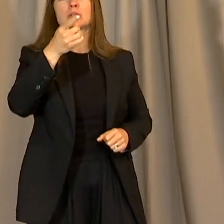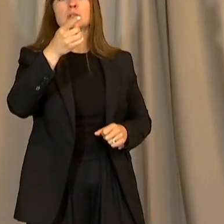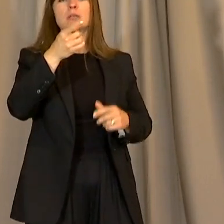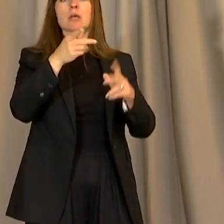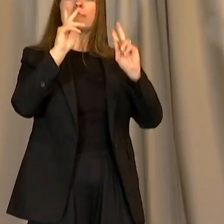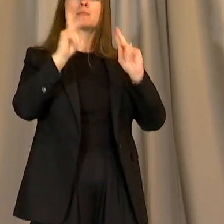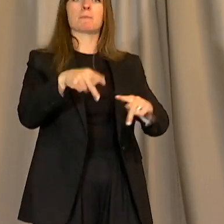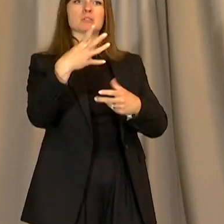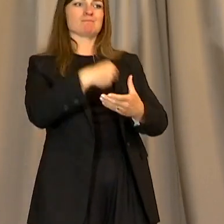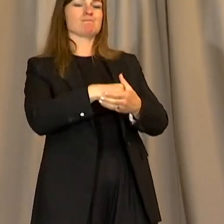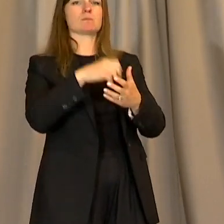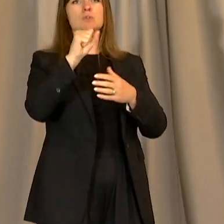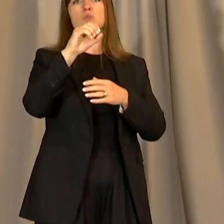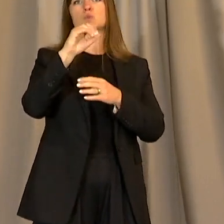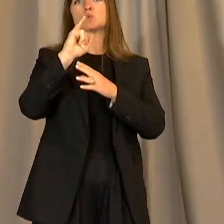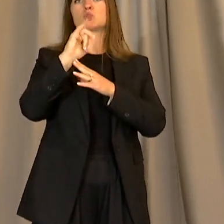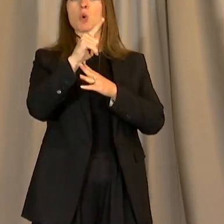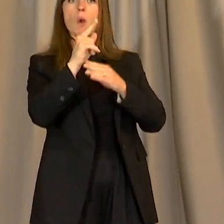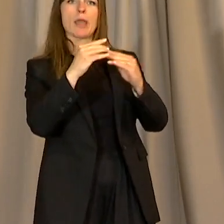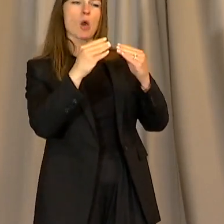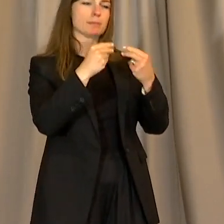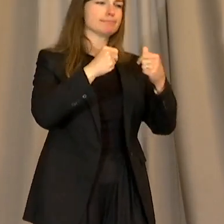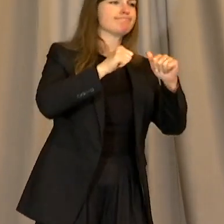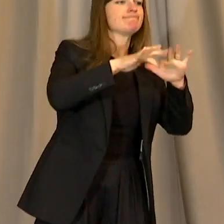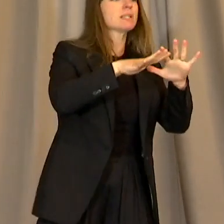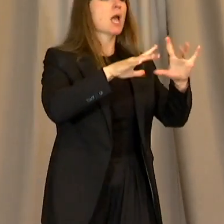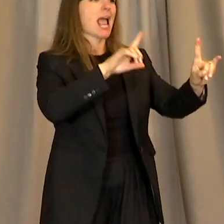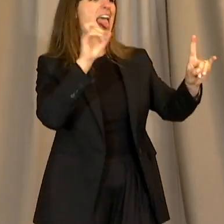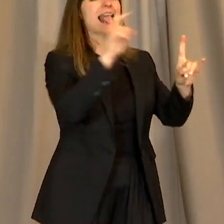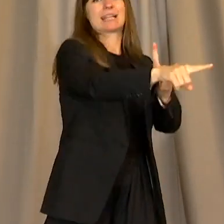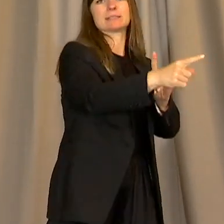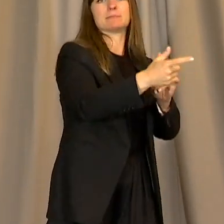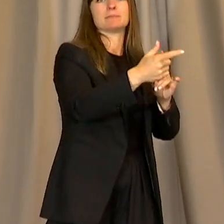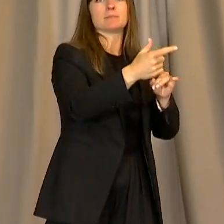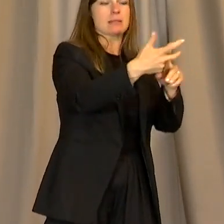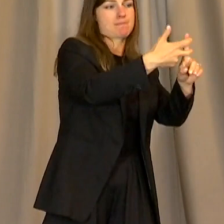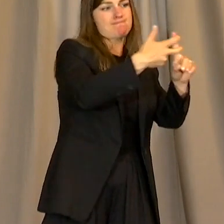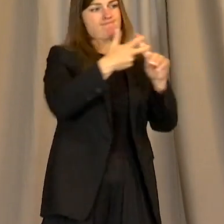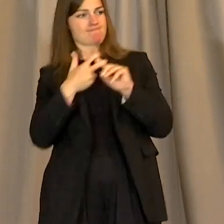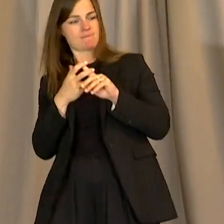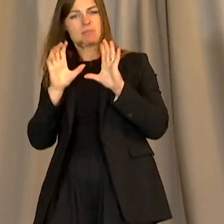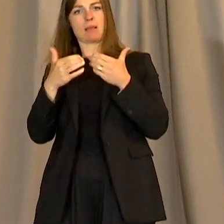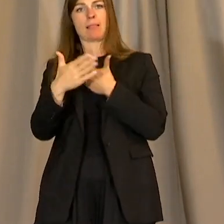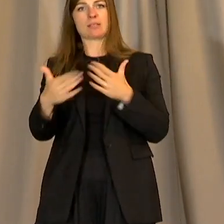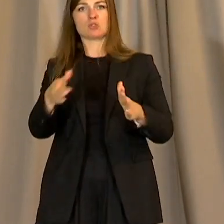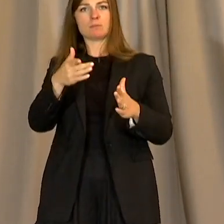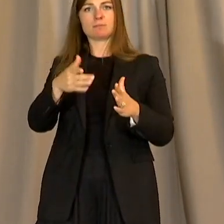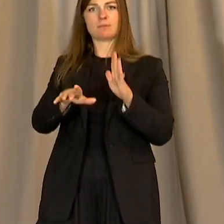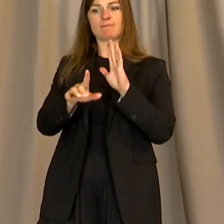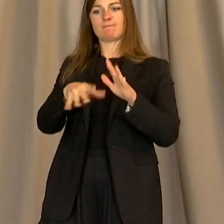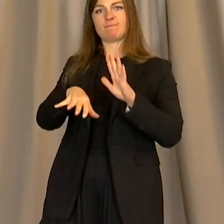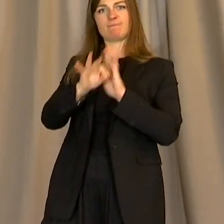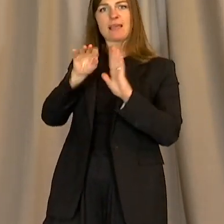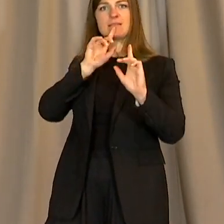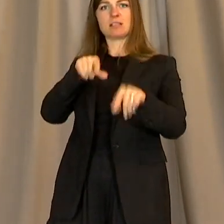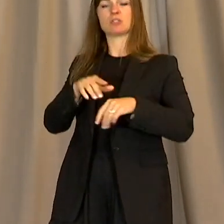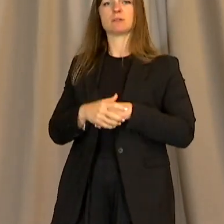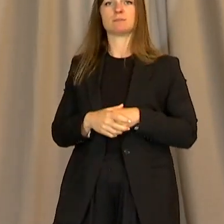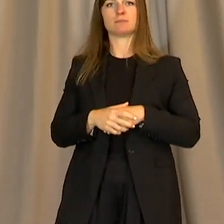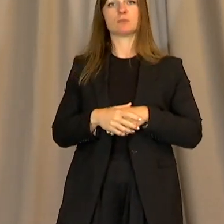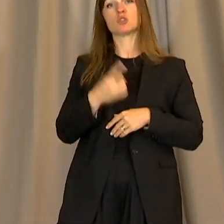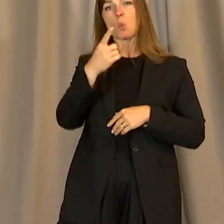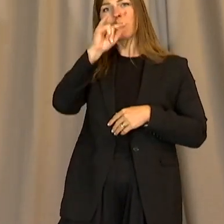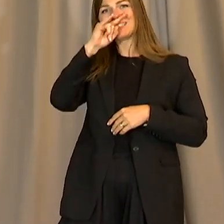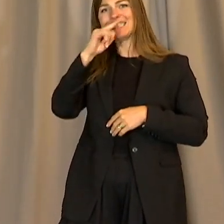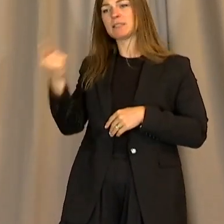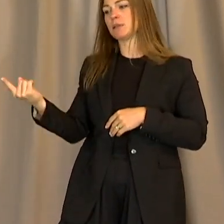refining soil, right? Like, they went to go find other people to bring into the classroom. When I talk to this kid off to the side, because, you